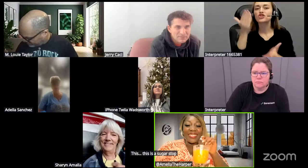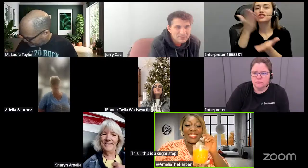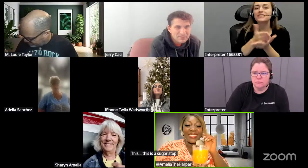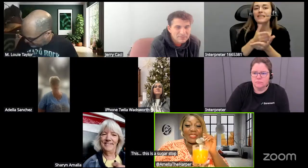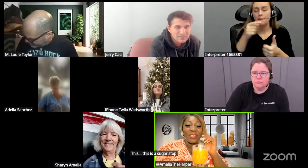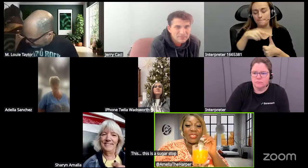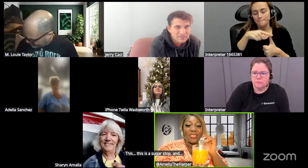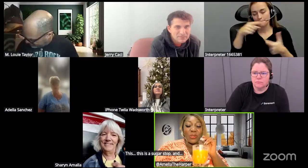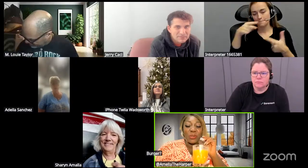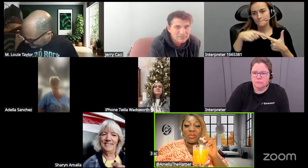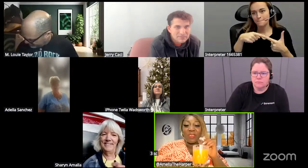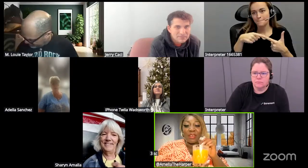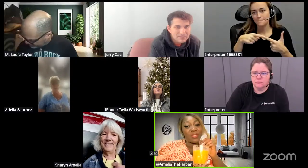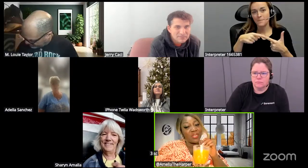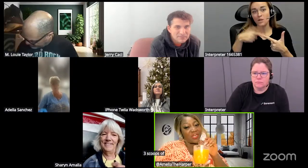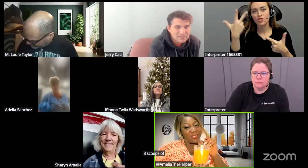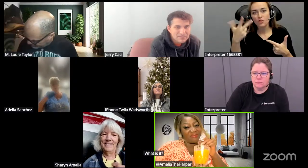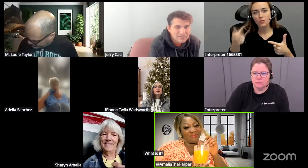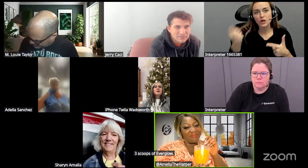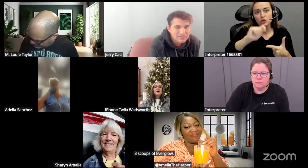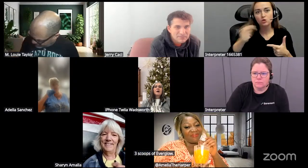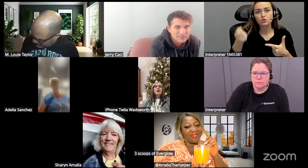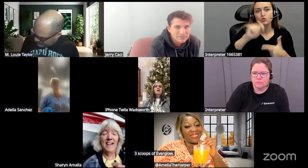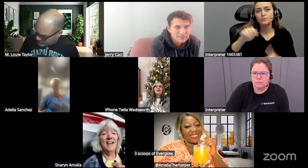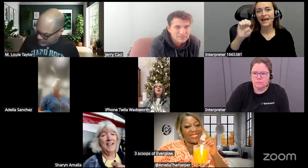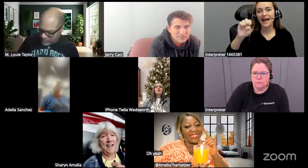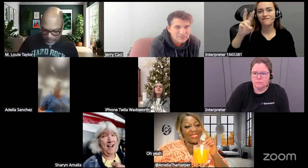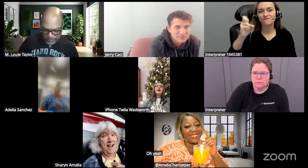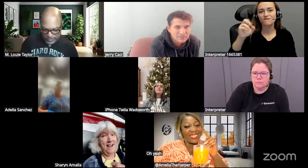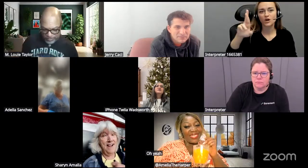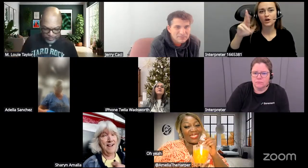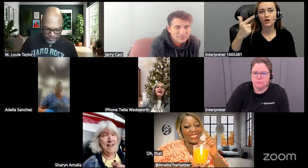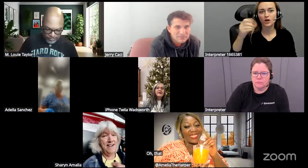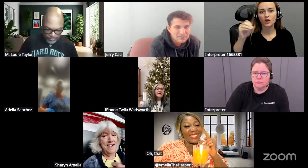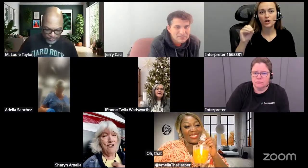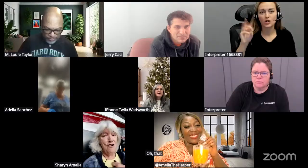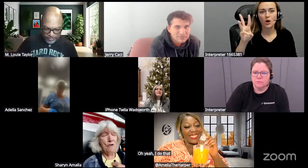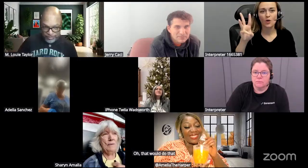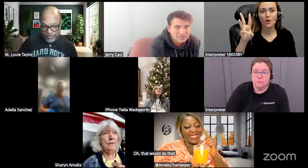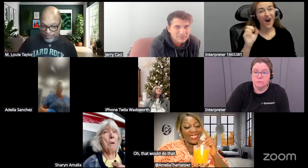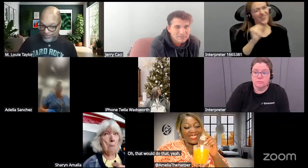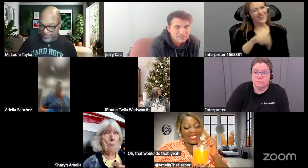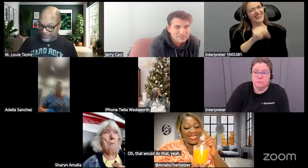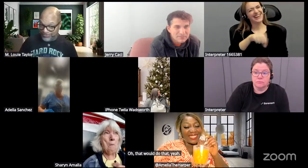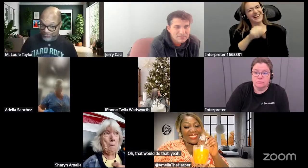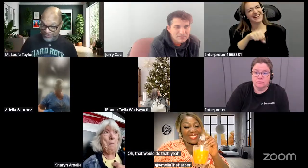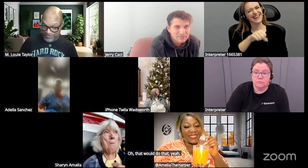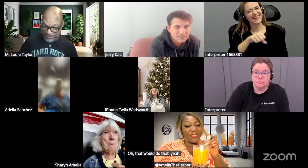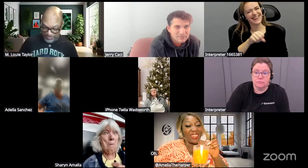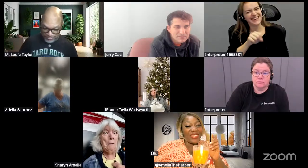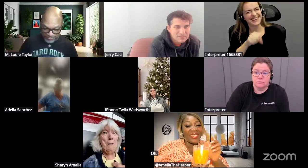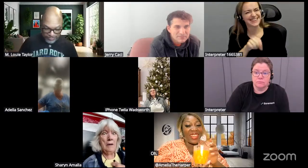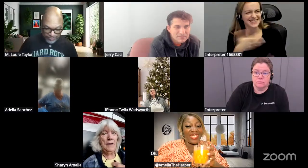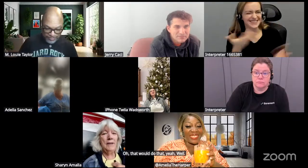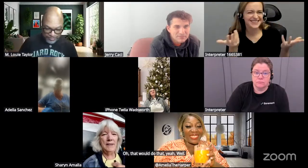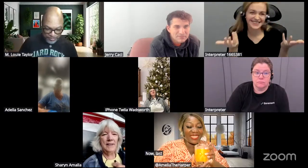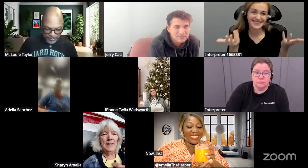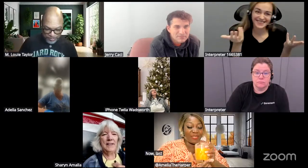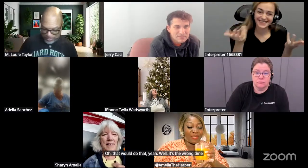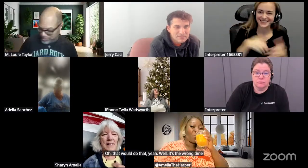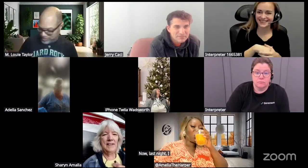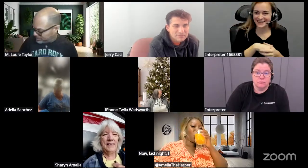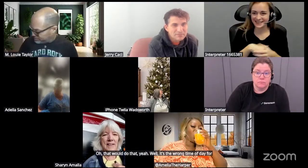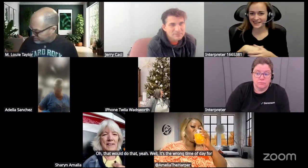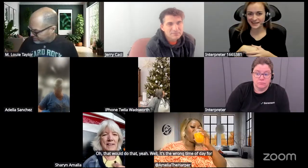and 3 scoops of Everglow. Oh yeah, I do that. Oh, that would do that. Yeah. Oh, Now Well, Very it's last one night time a nice. day for